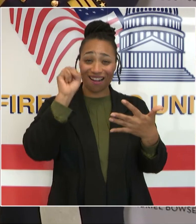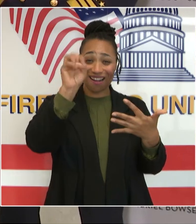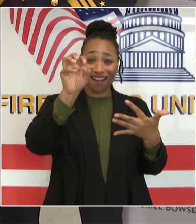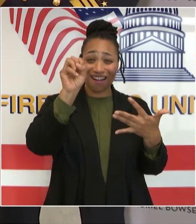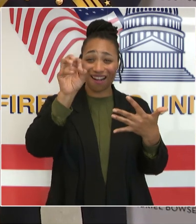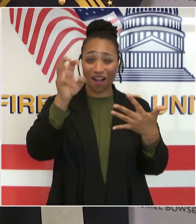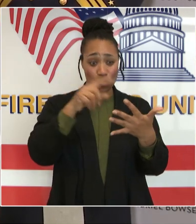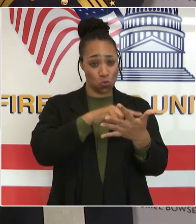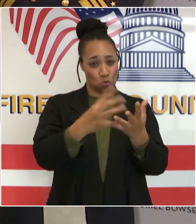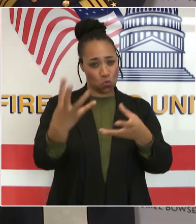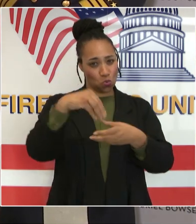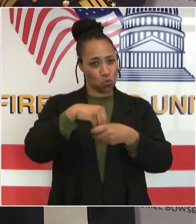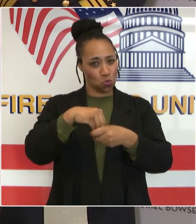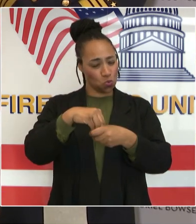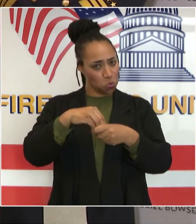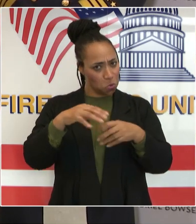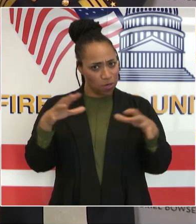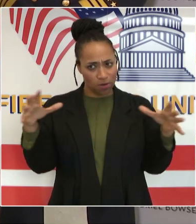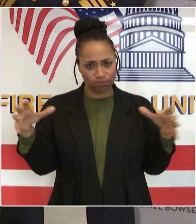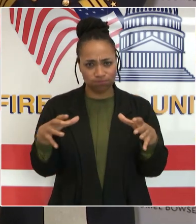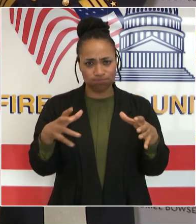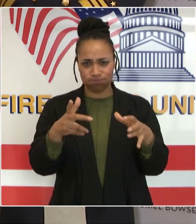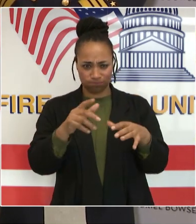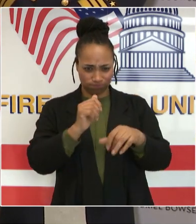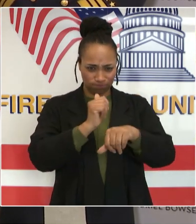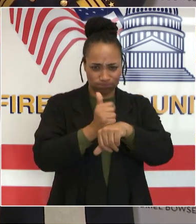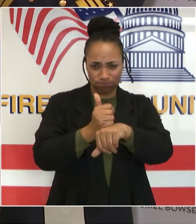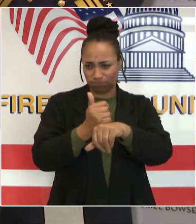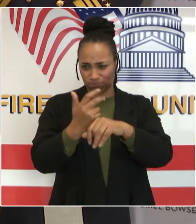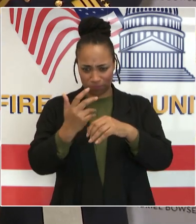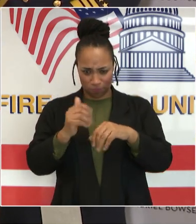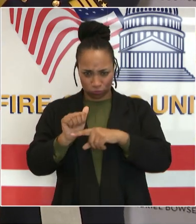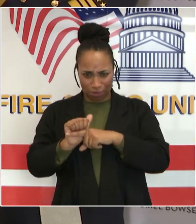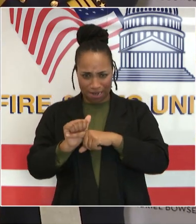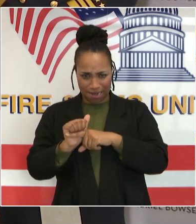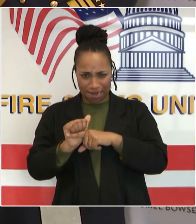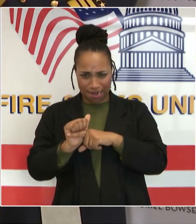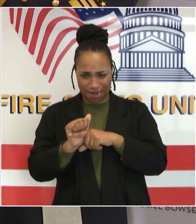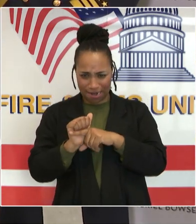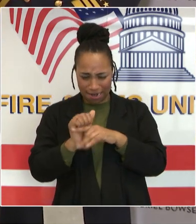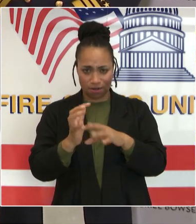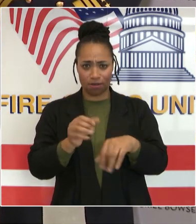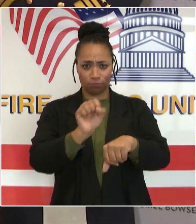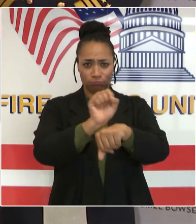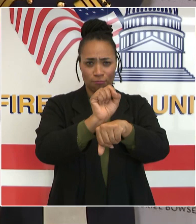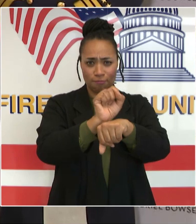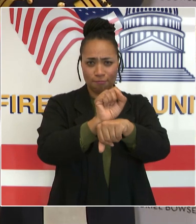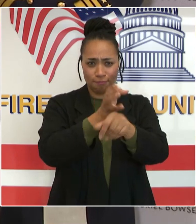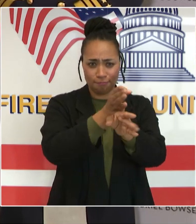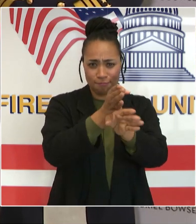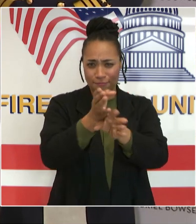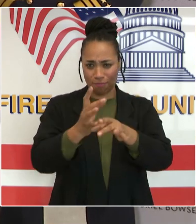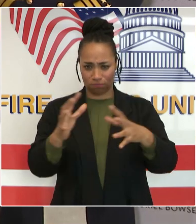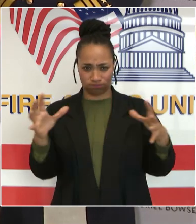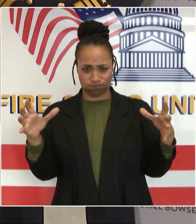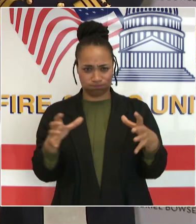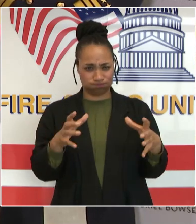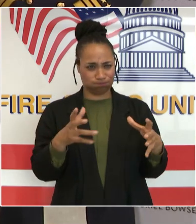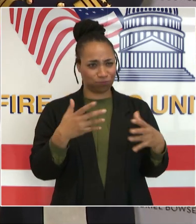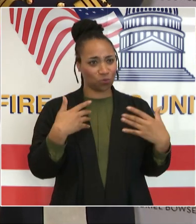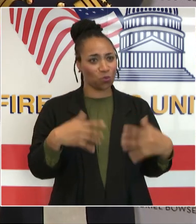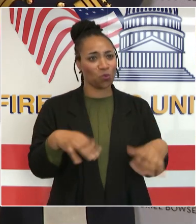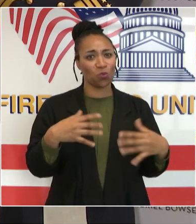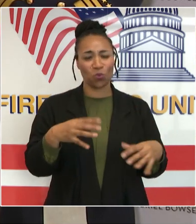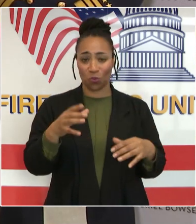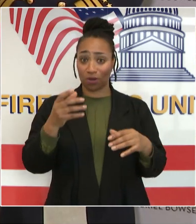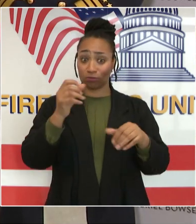training programs that are training DC residents for jobs, on in-demand jobs, that we're not filling